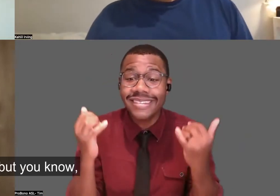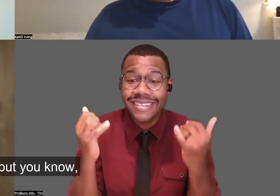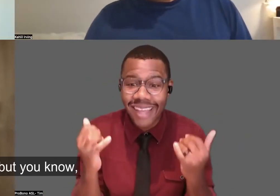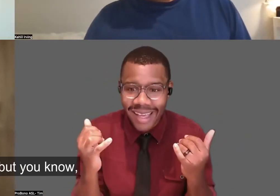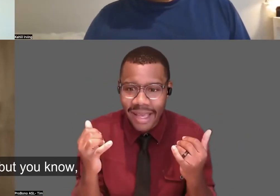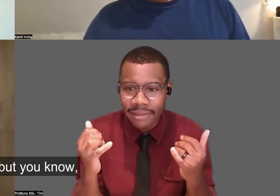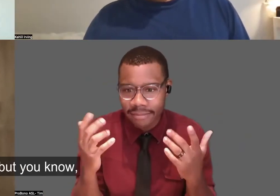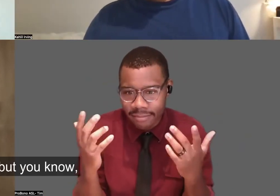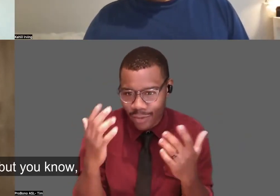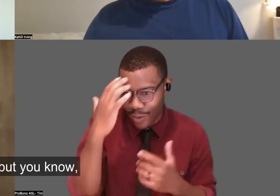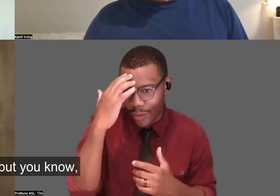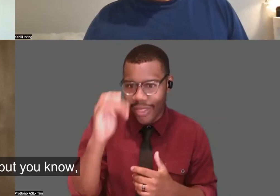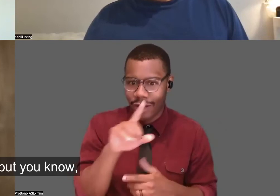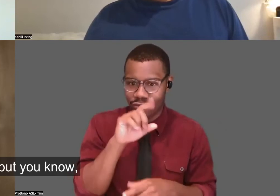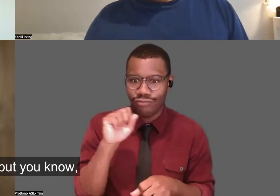true, but it's